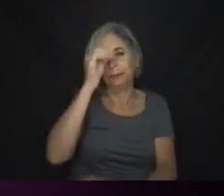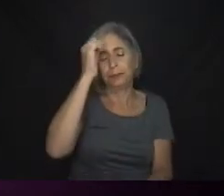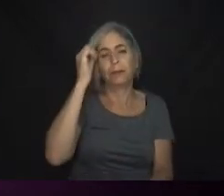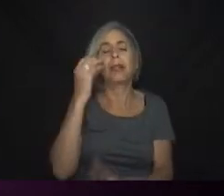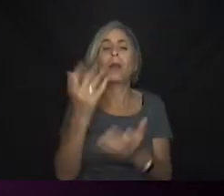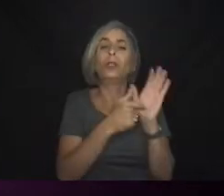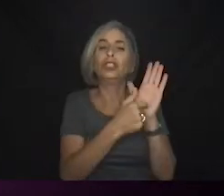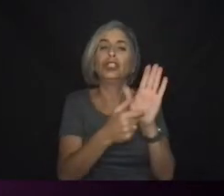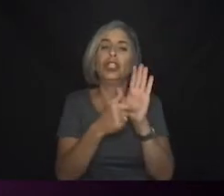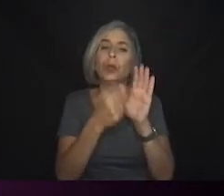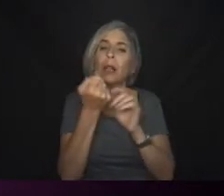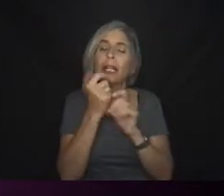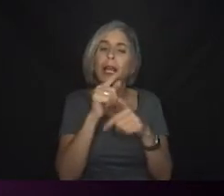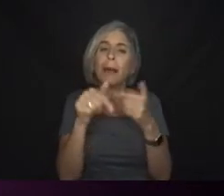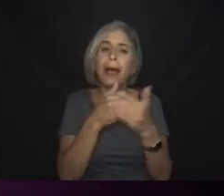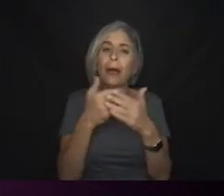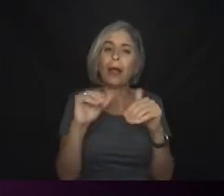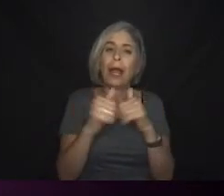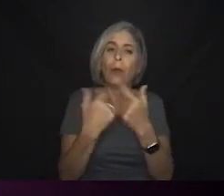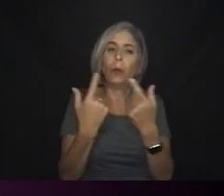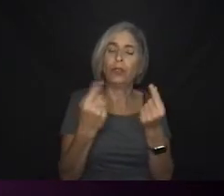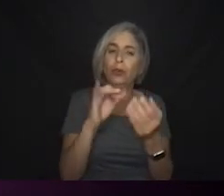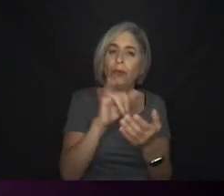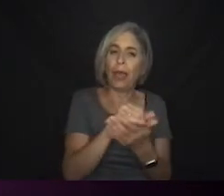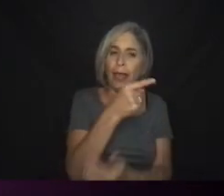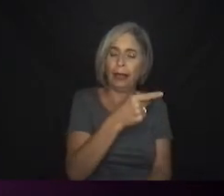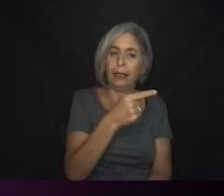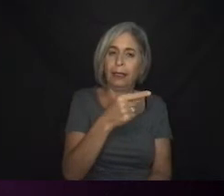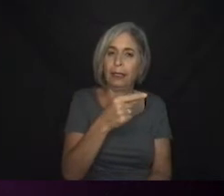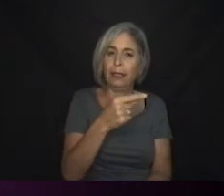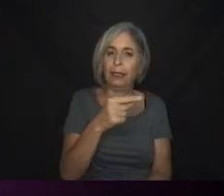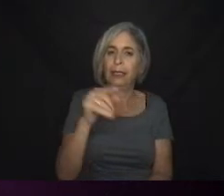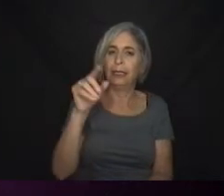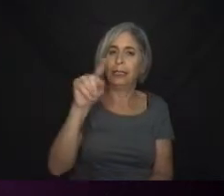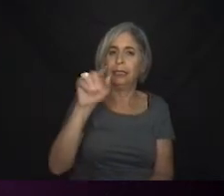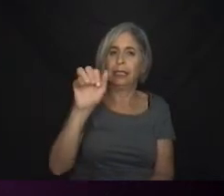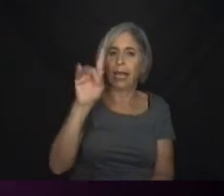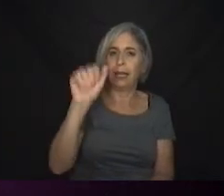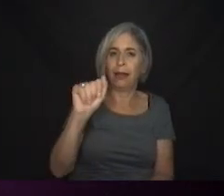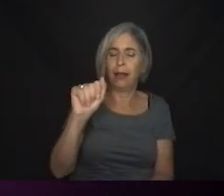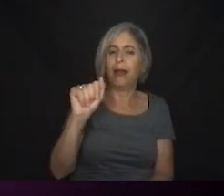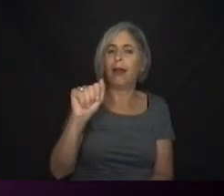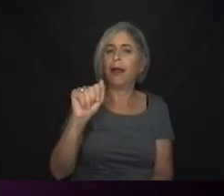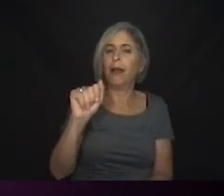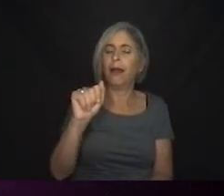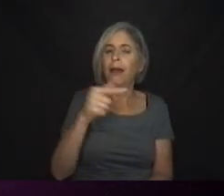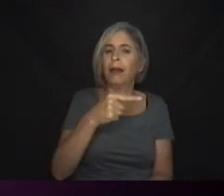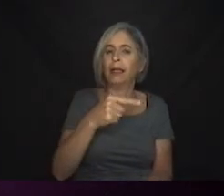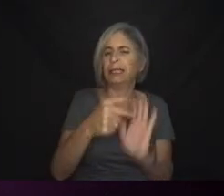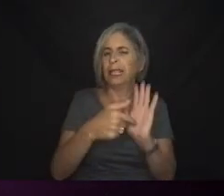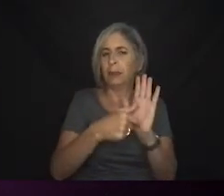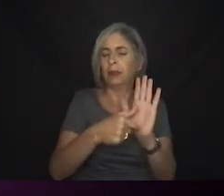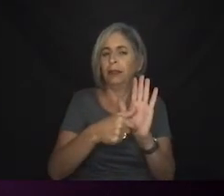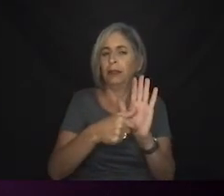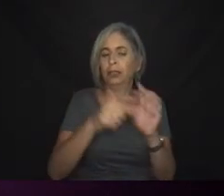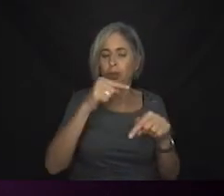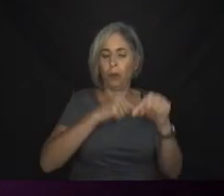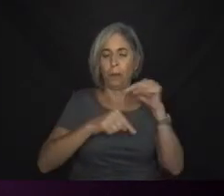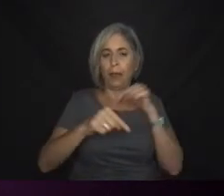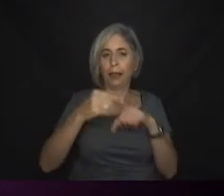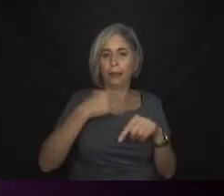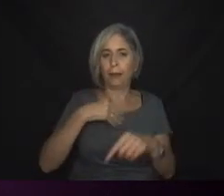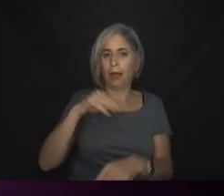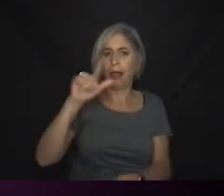love to show you a little bit about how we're doing that. This is Zata under the hood, kind of oversimplified. So if I go back to my lol